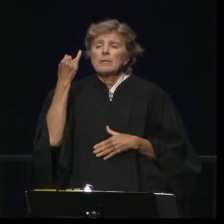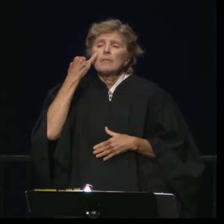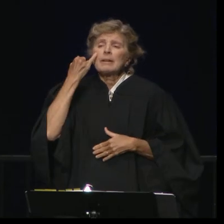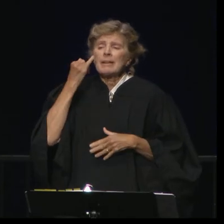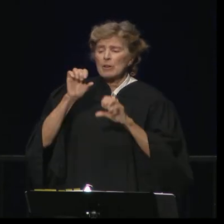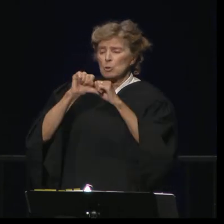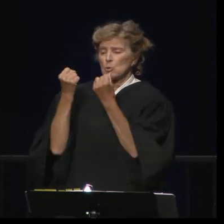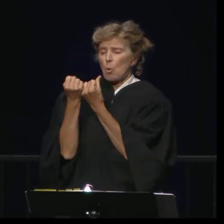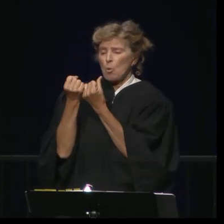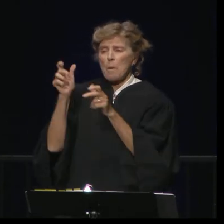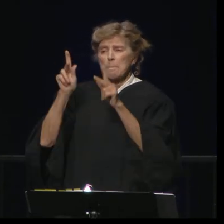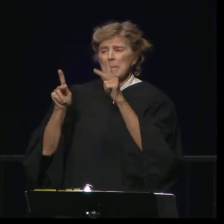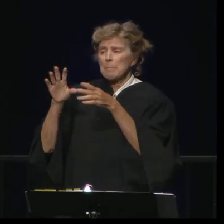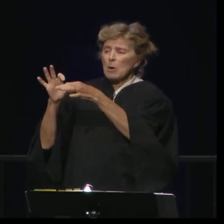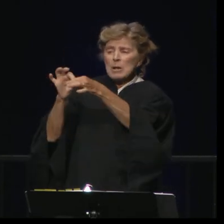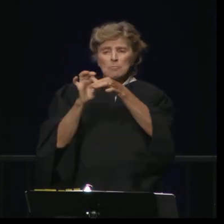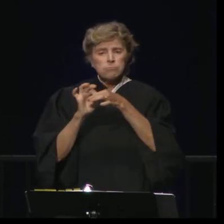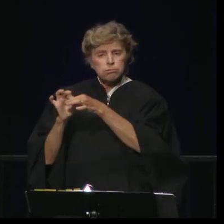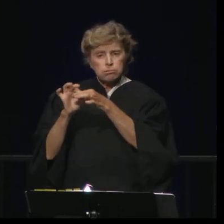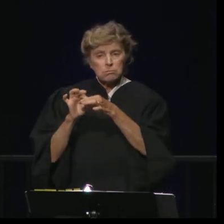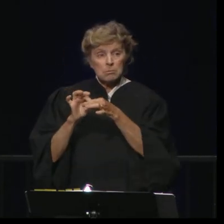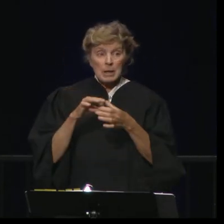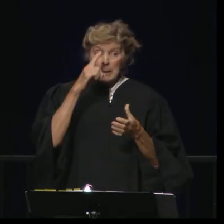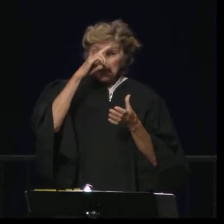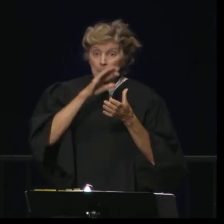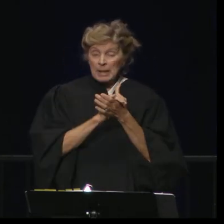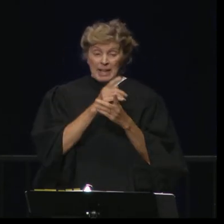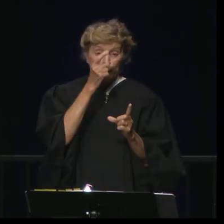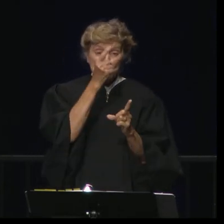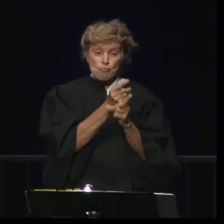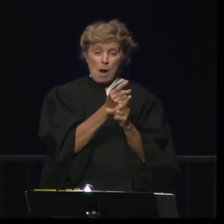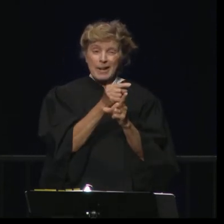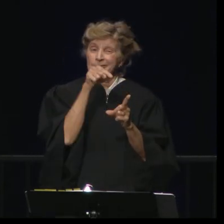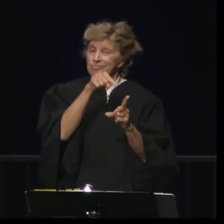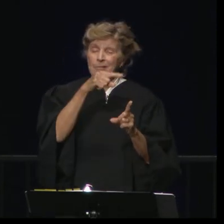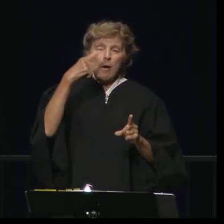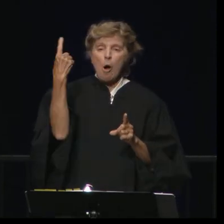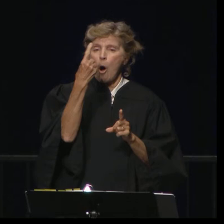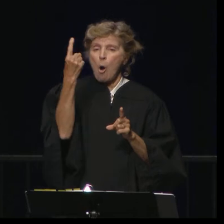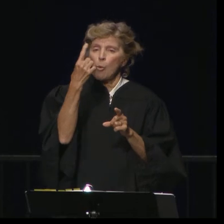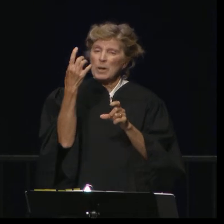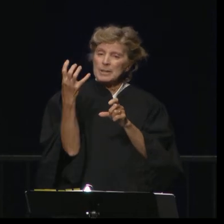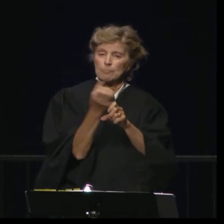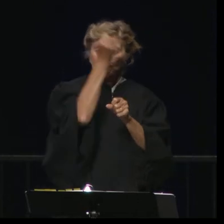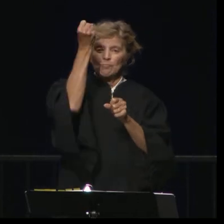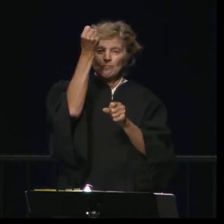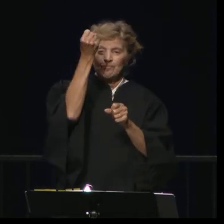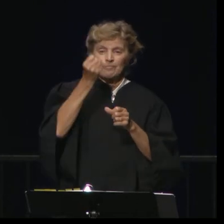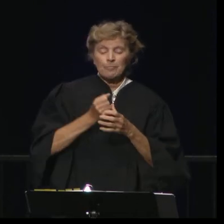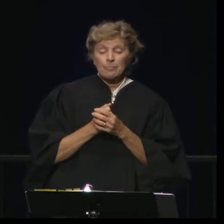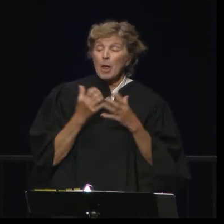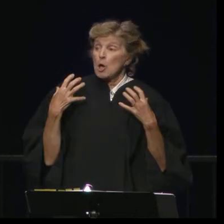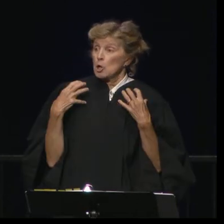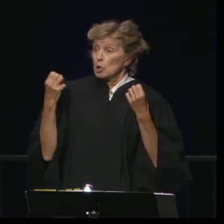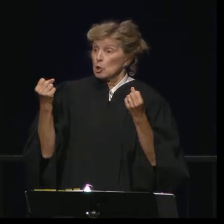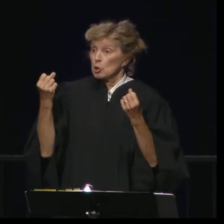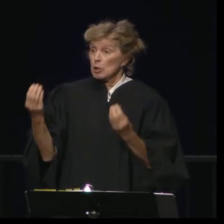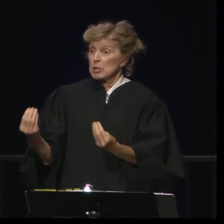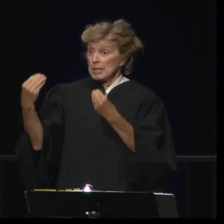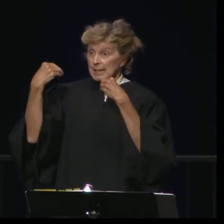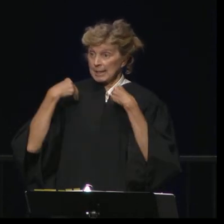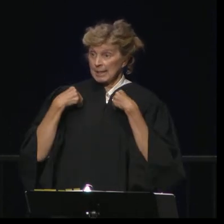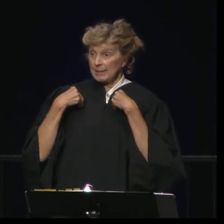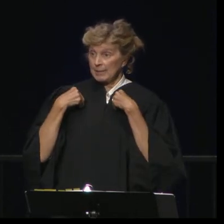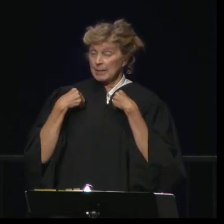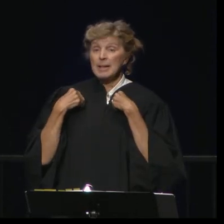moral order, in the faith that right will triumph, in the courage given